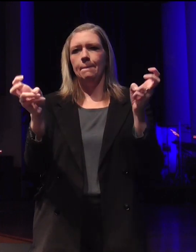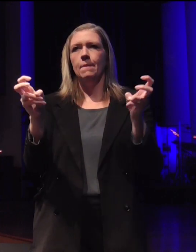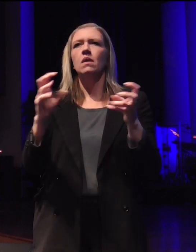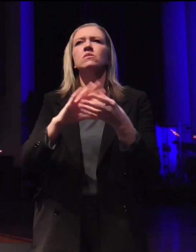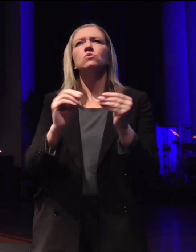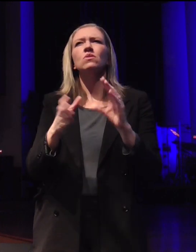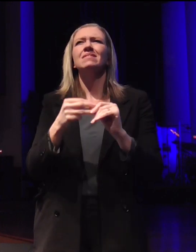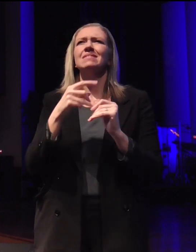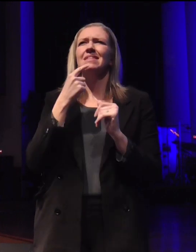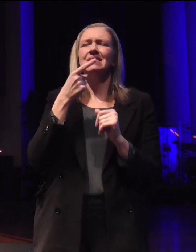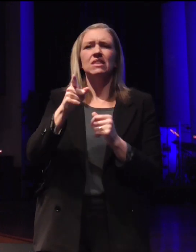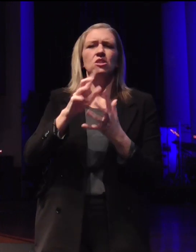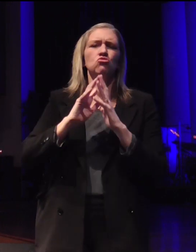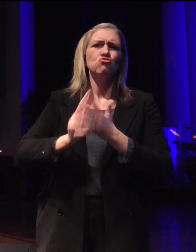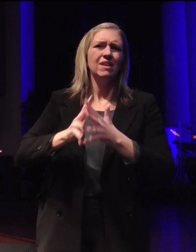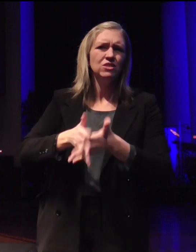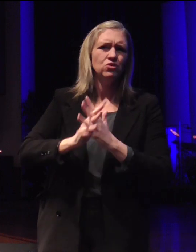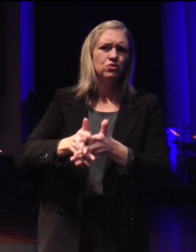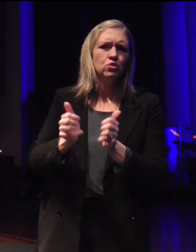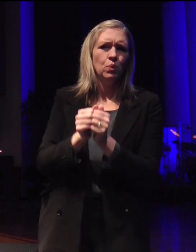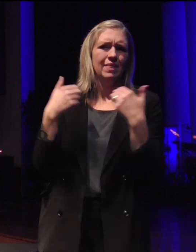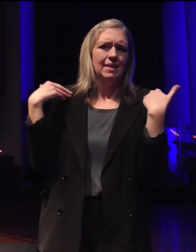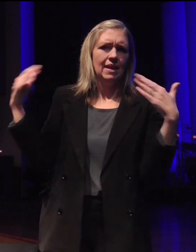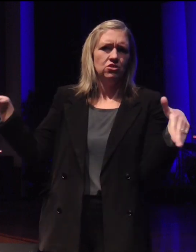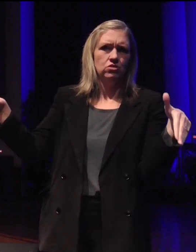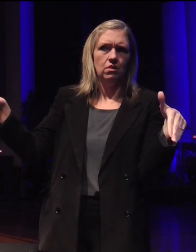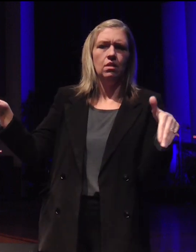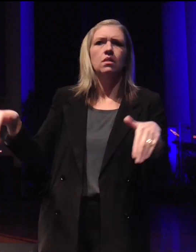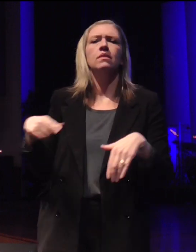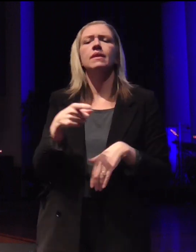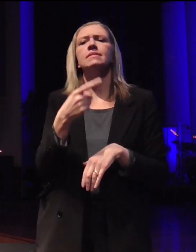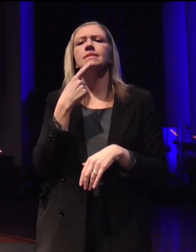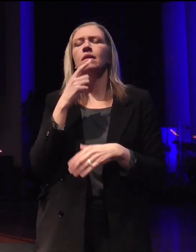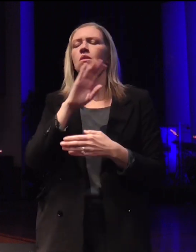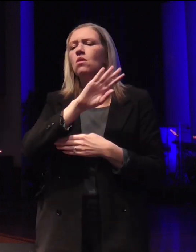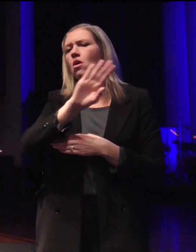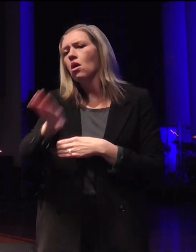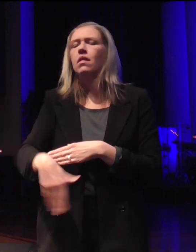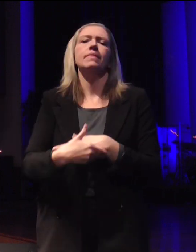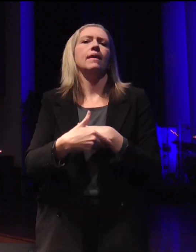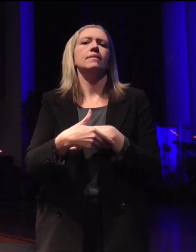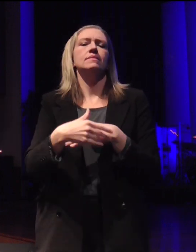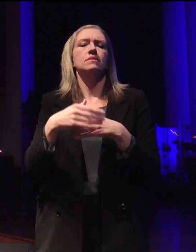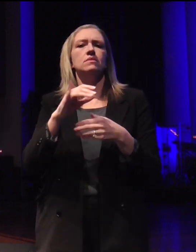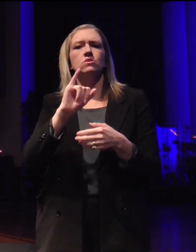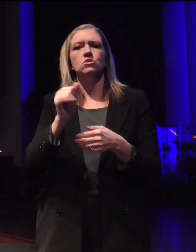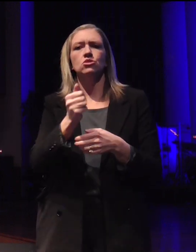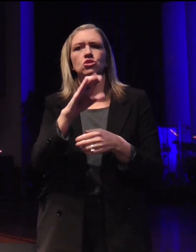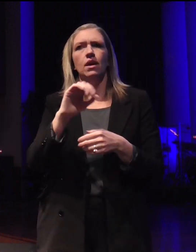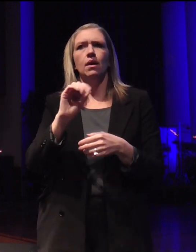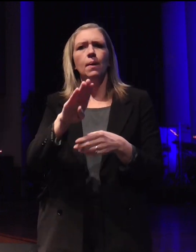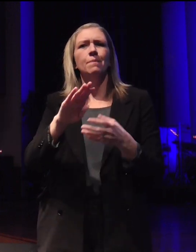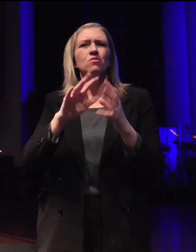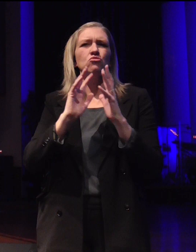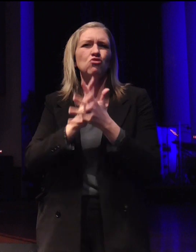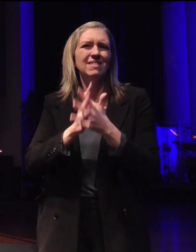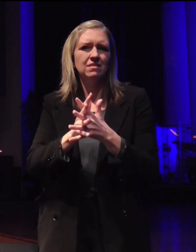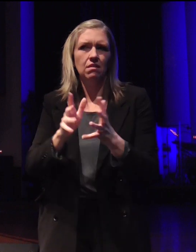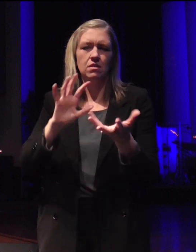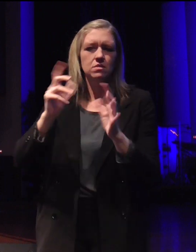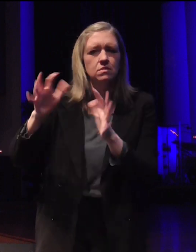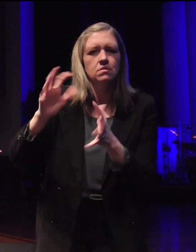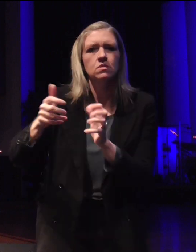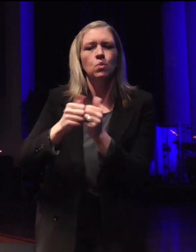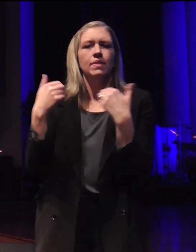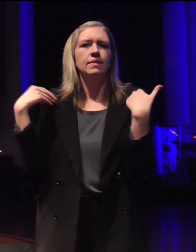angel. And there's one instance where Jacob wrestles with the angel, they say, all night long. And there's a lot of interpretations about